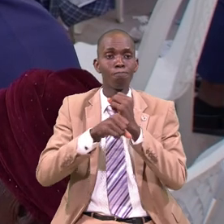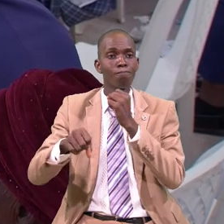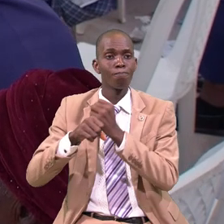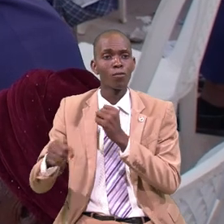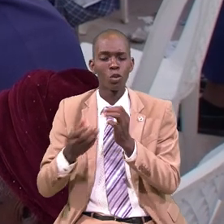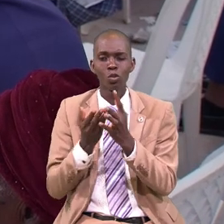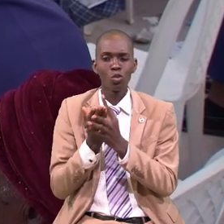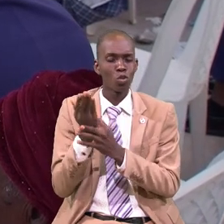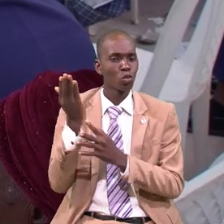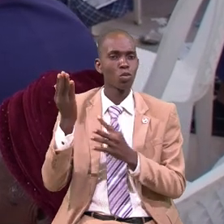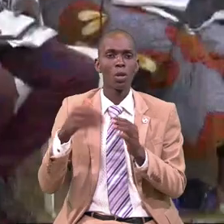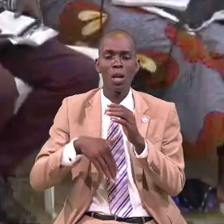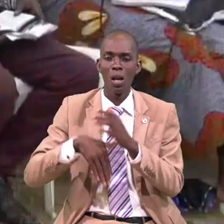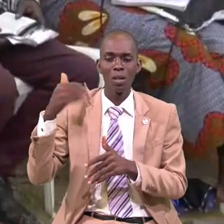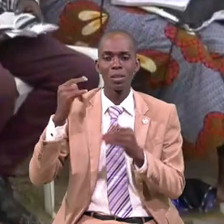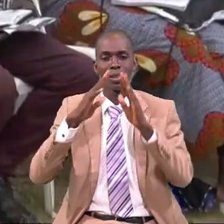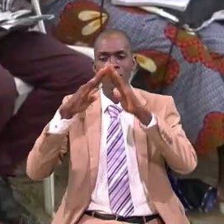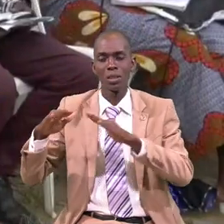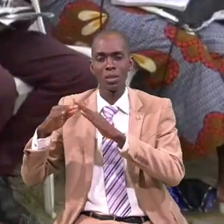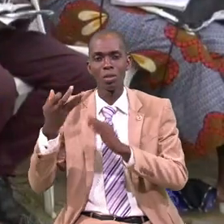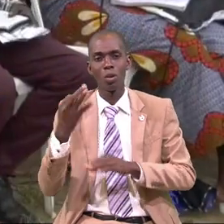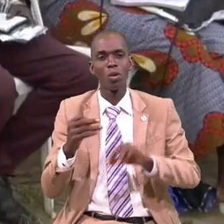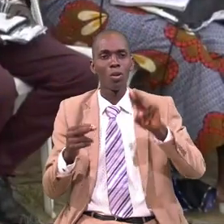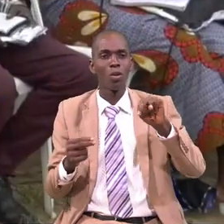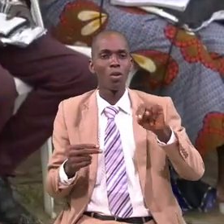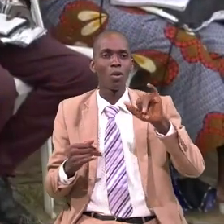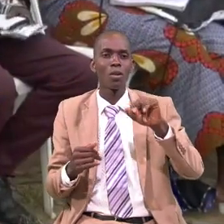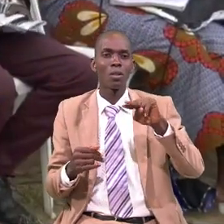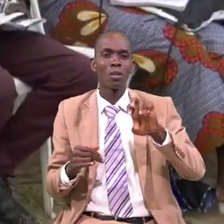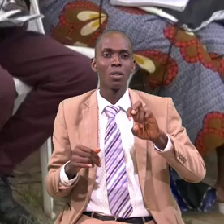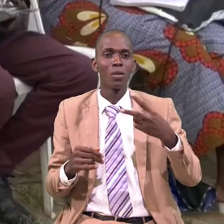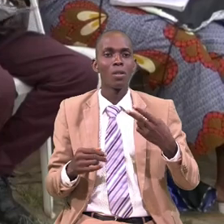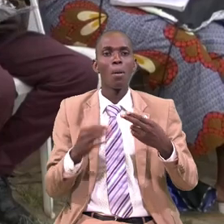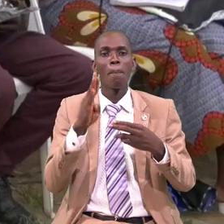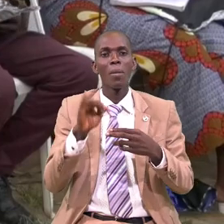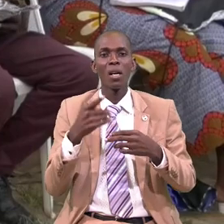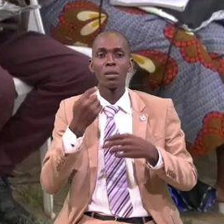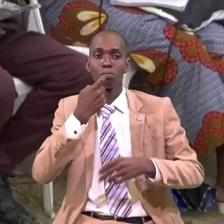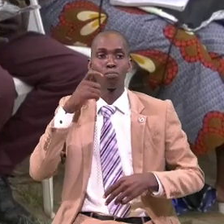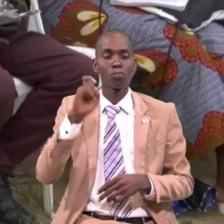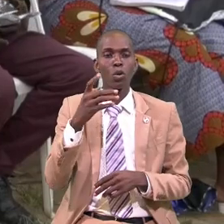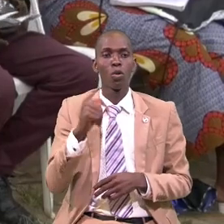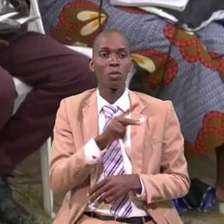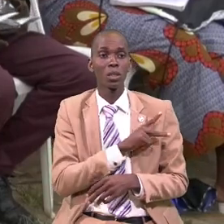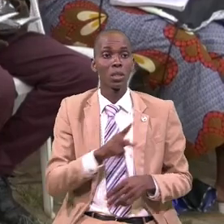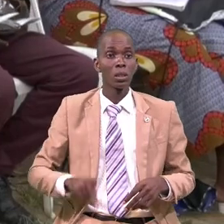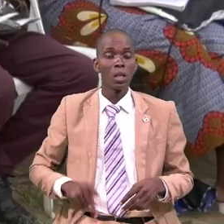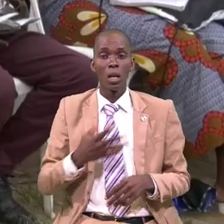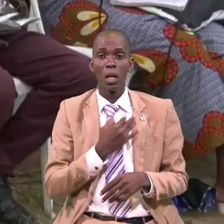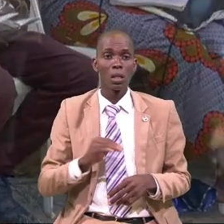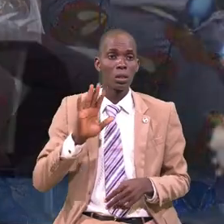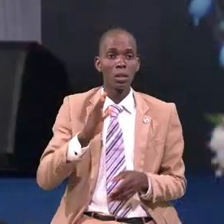throughout Nineveh by the decree of the king and his nobles,